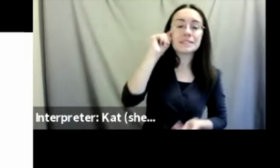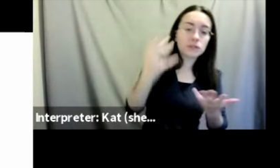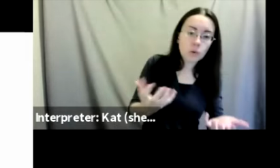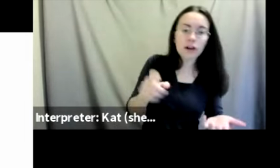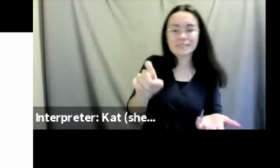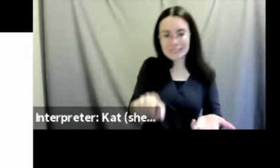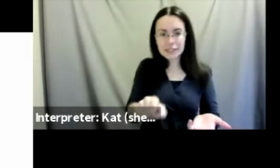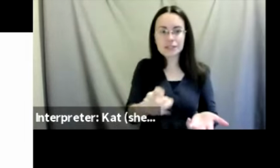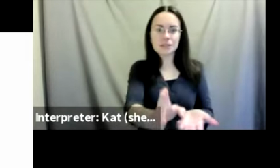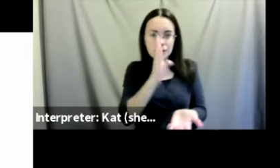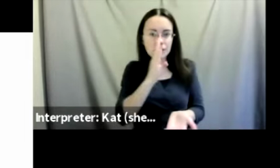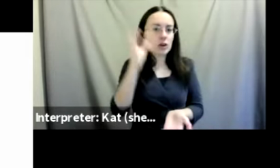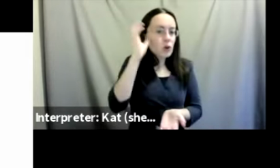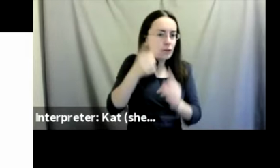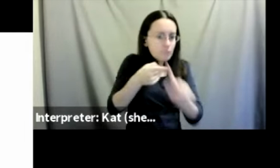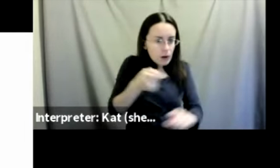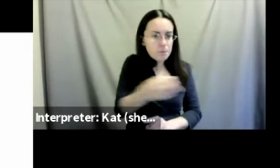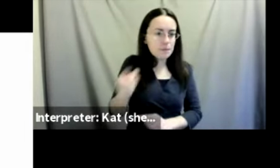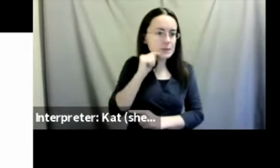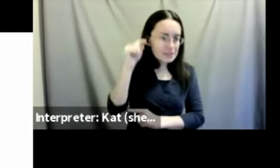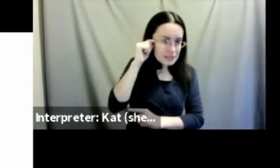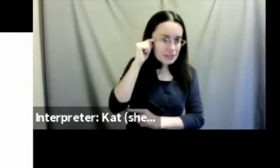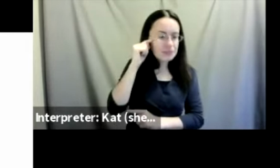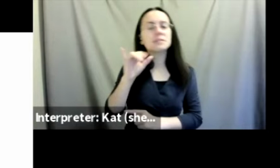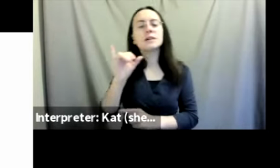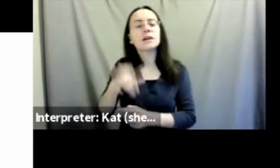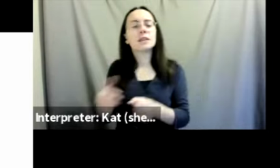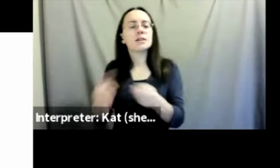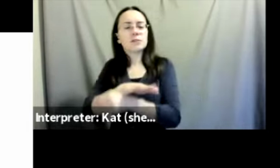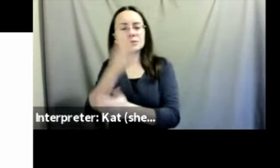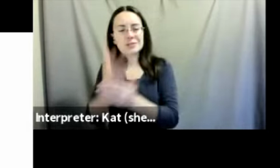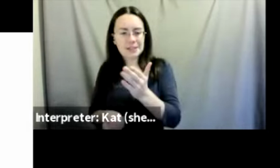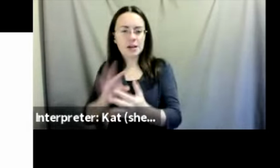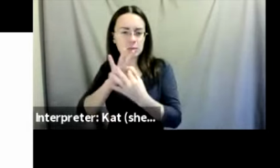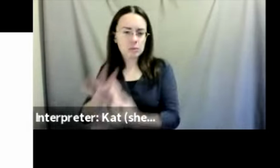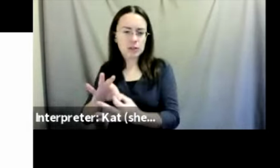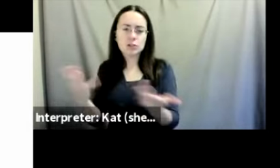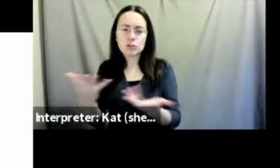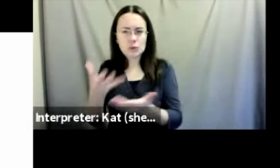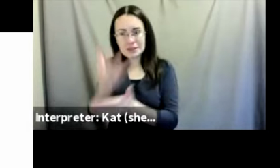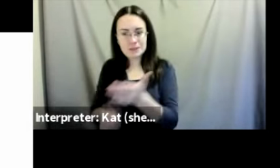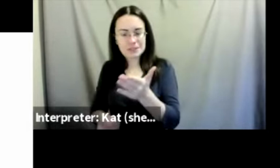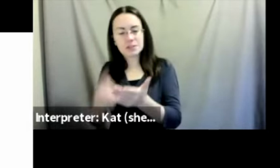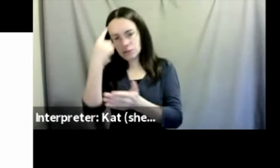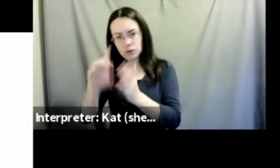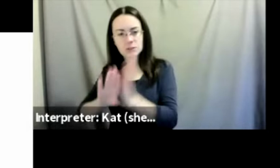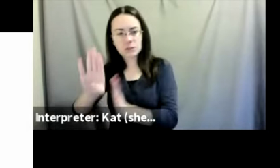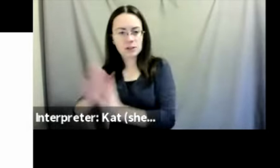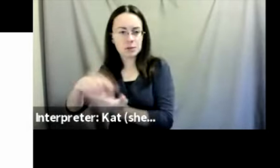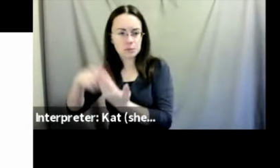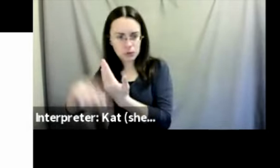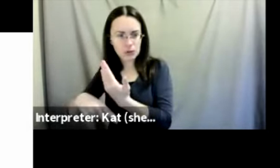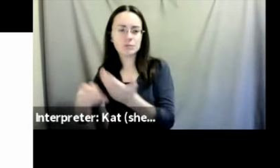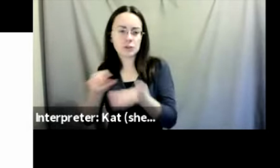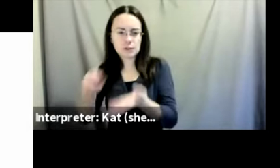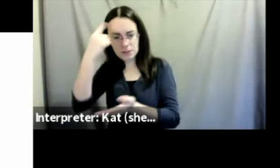when developing programs and services for teens. It gives us the youth voice. Again, this is really important because sometimes